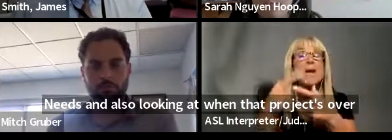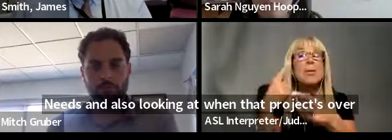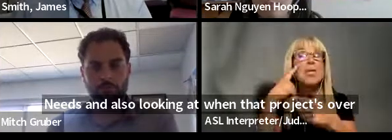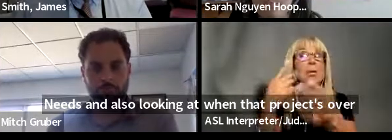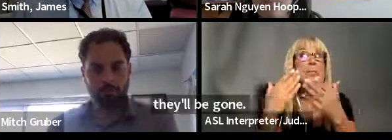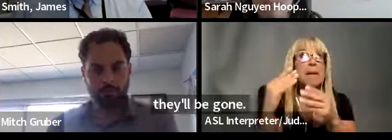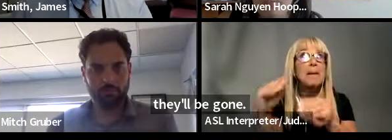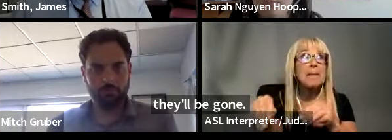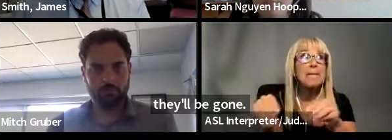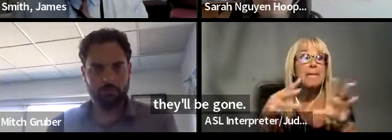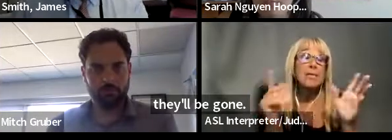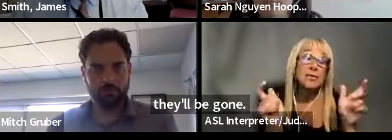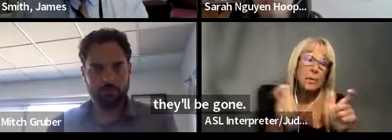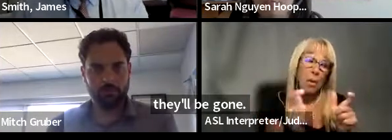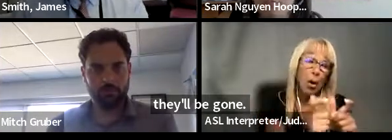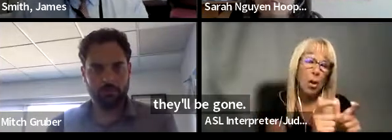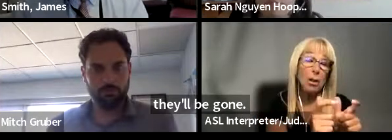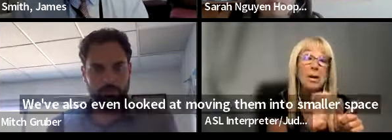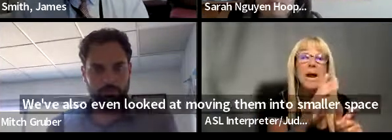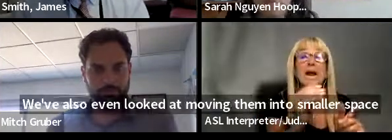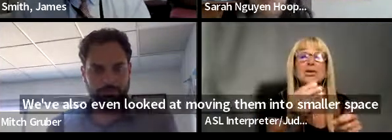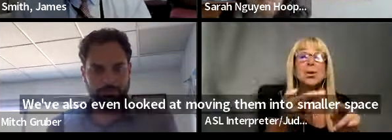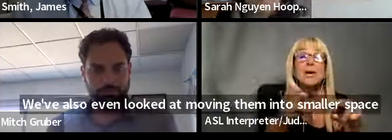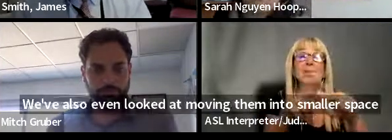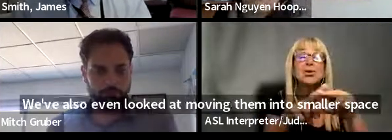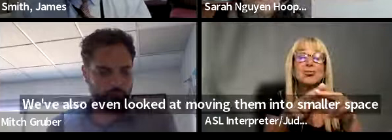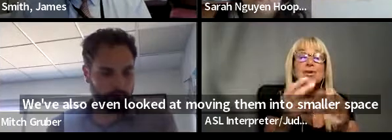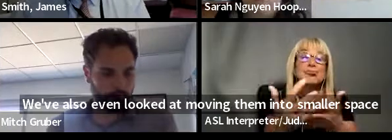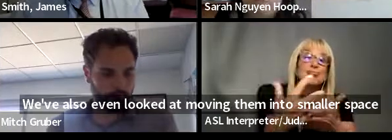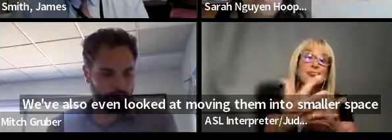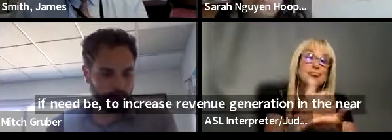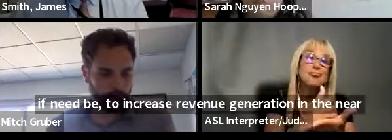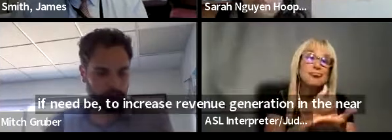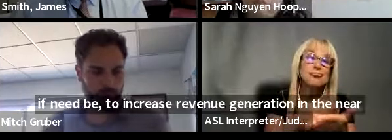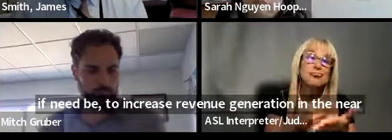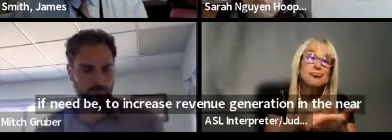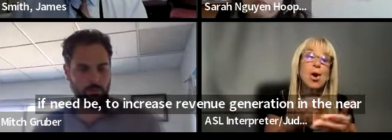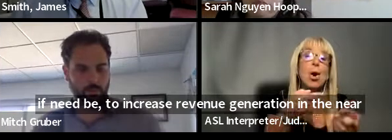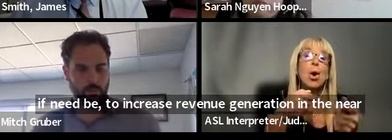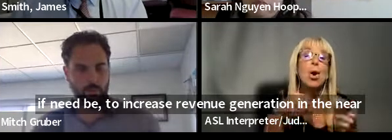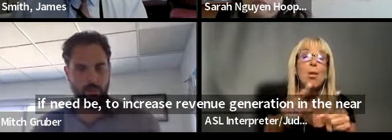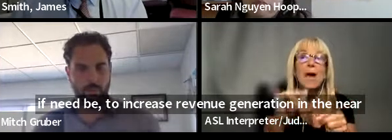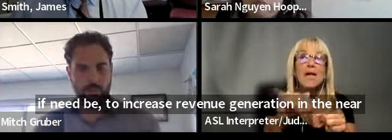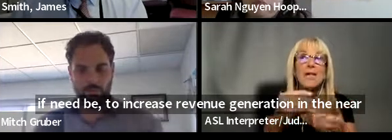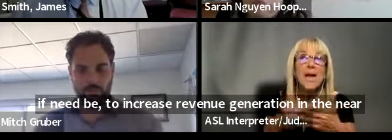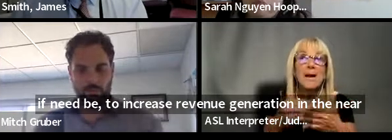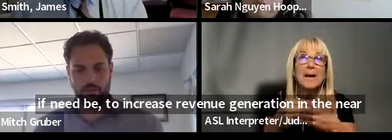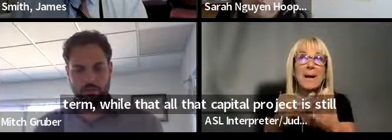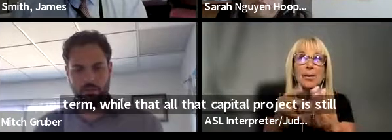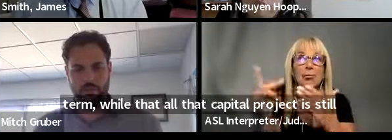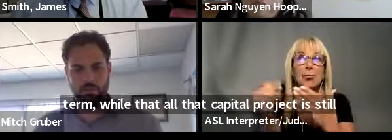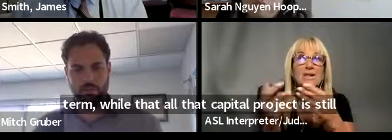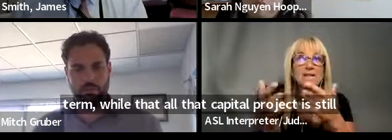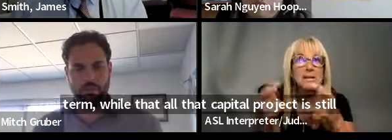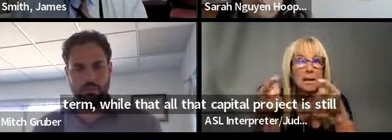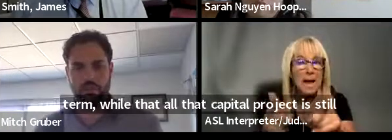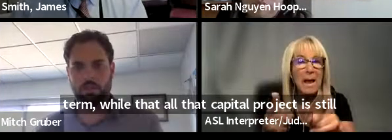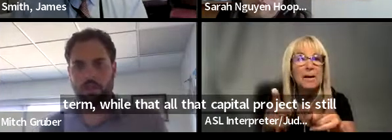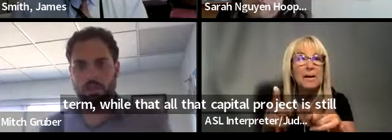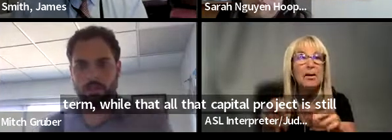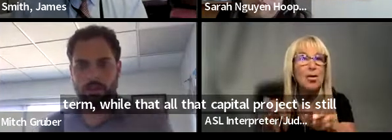if need be, to increase revenue generation in the near term while that capital project is still going on along the river.